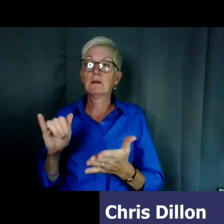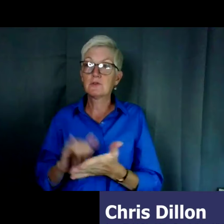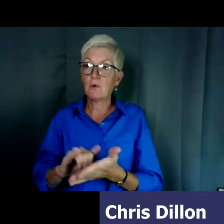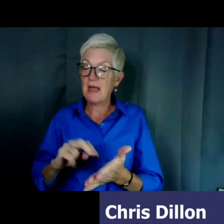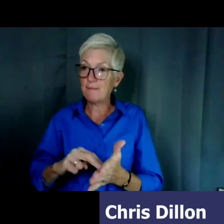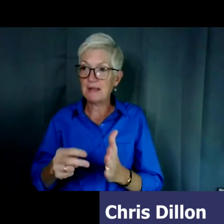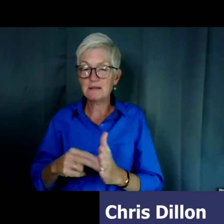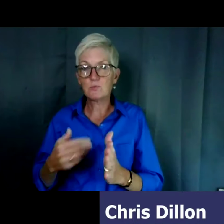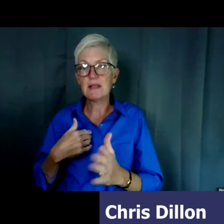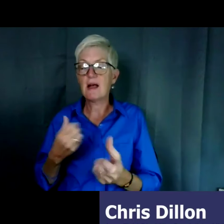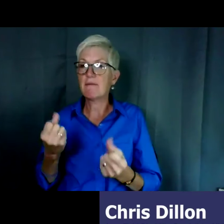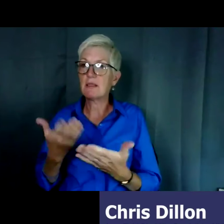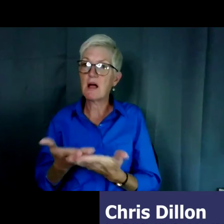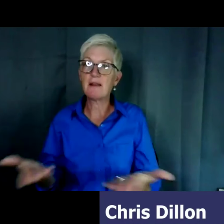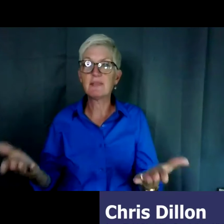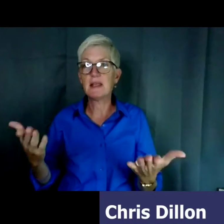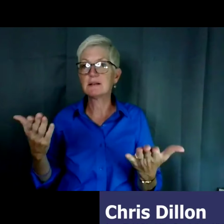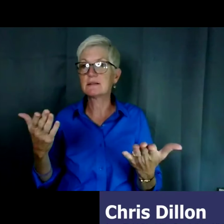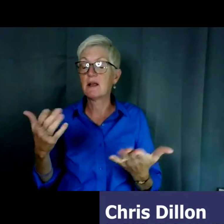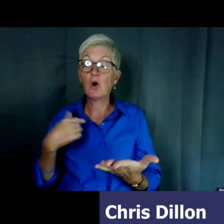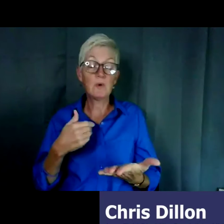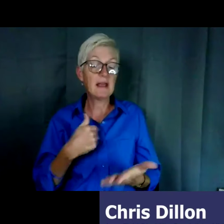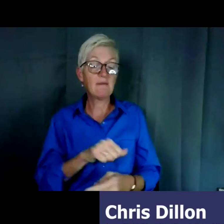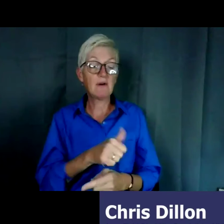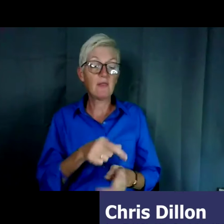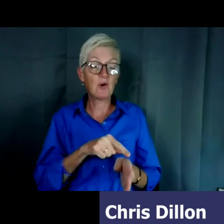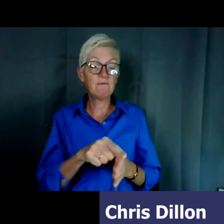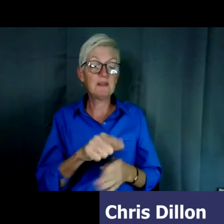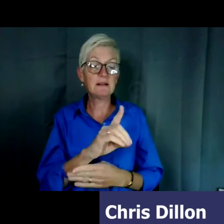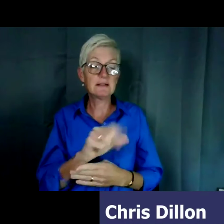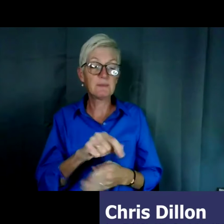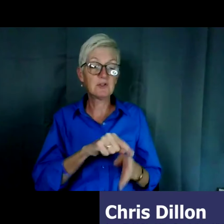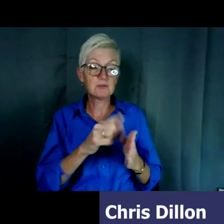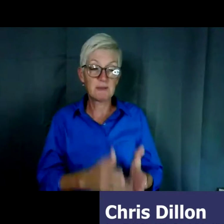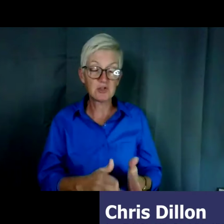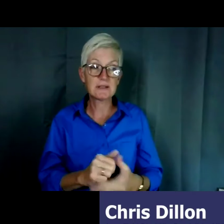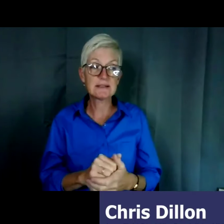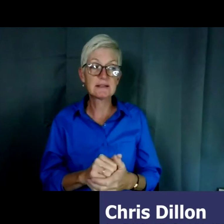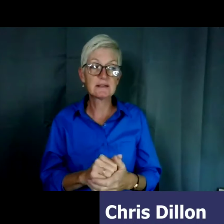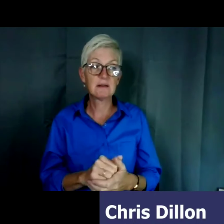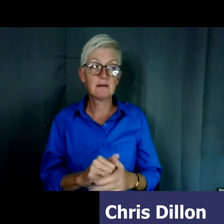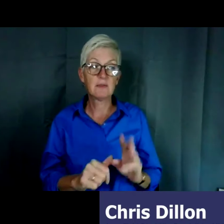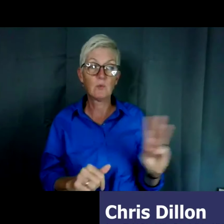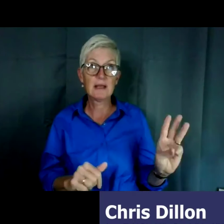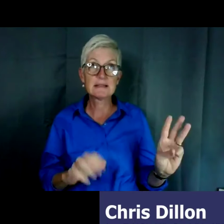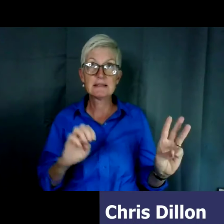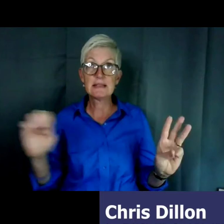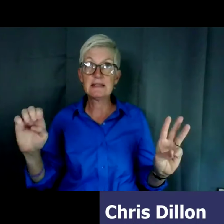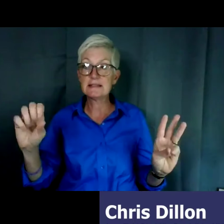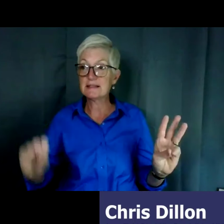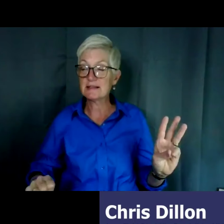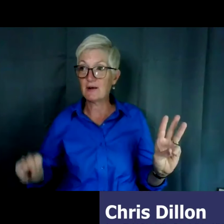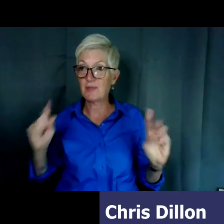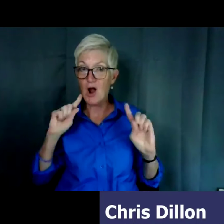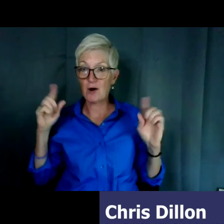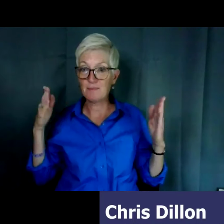which is we've got the other field disability specialist of the West, the East, and the South paying very close attention